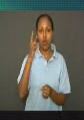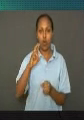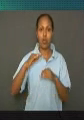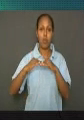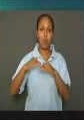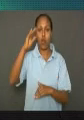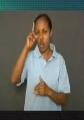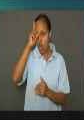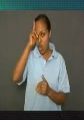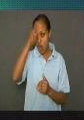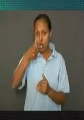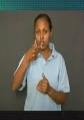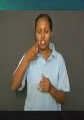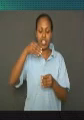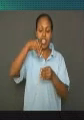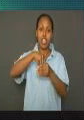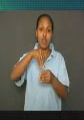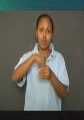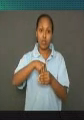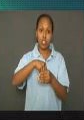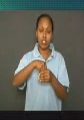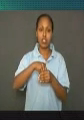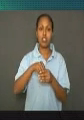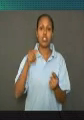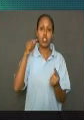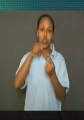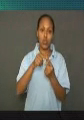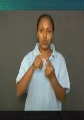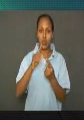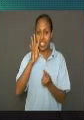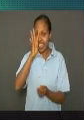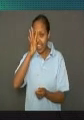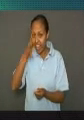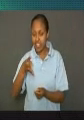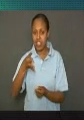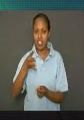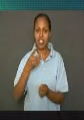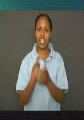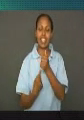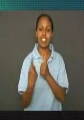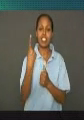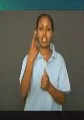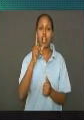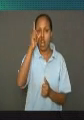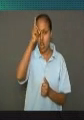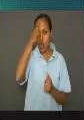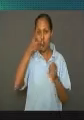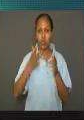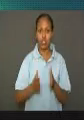more logic inputs to create a single